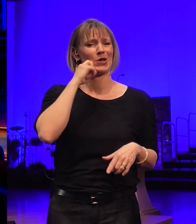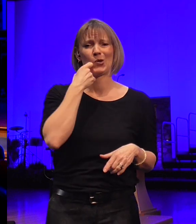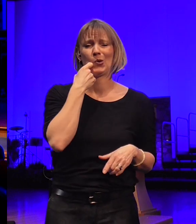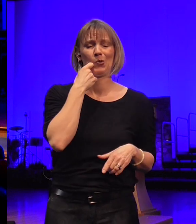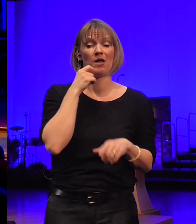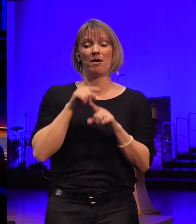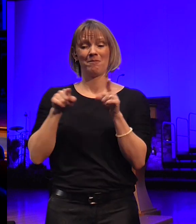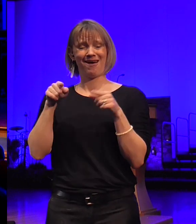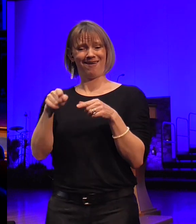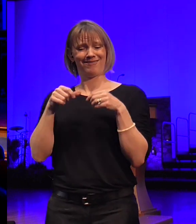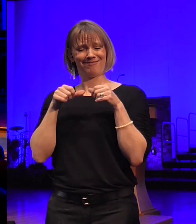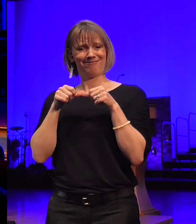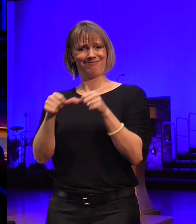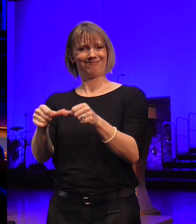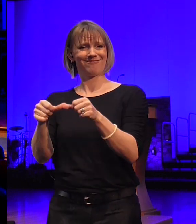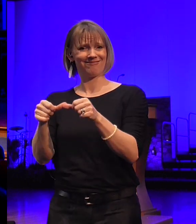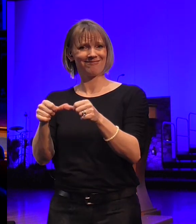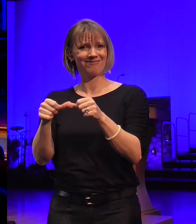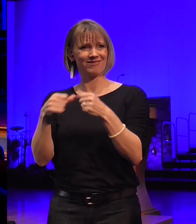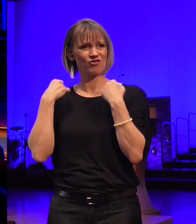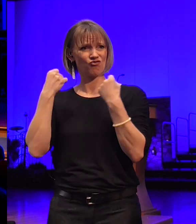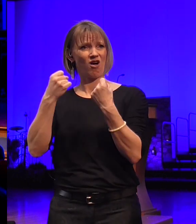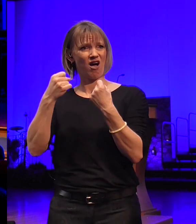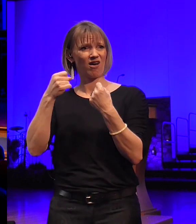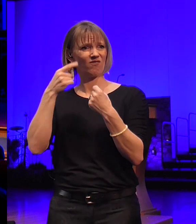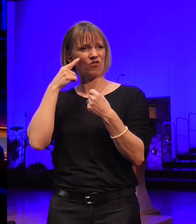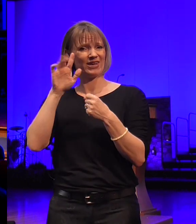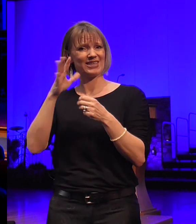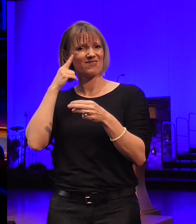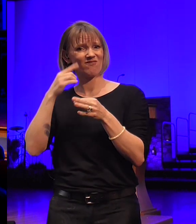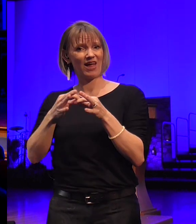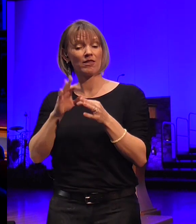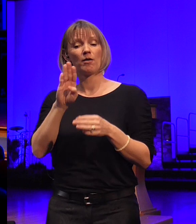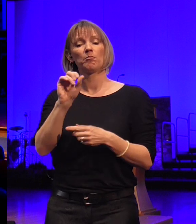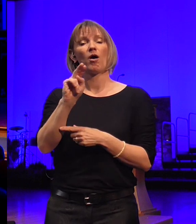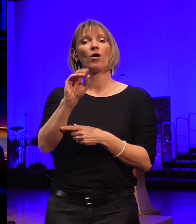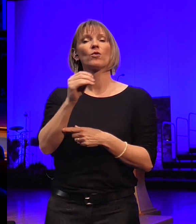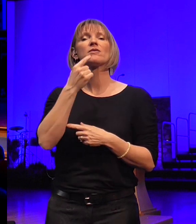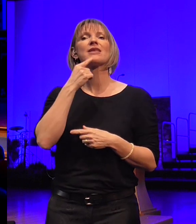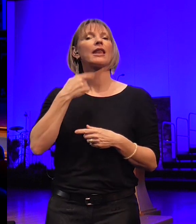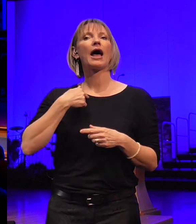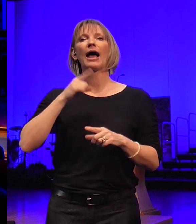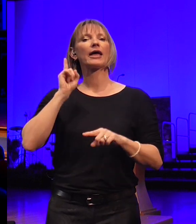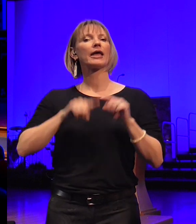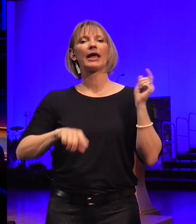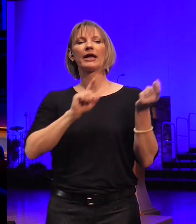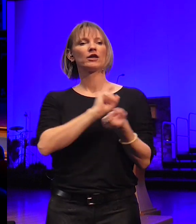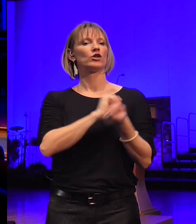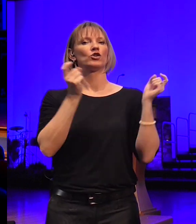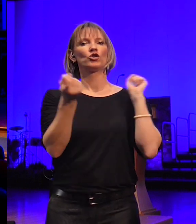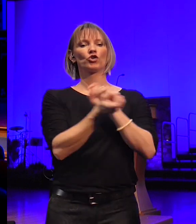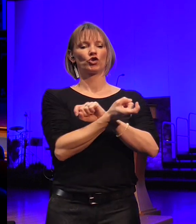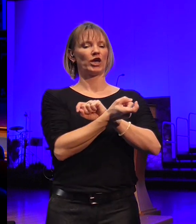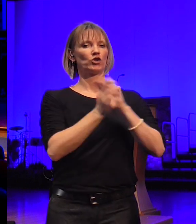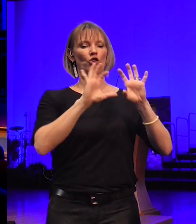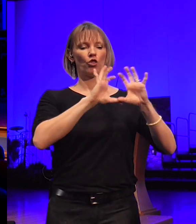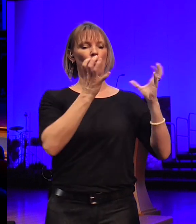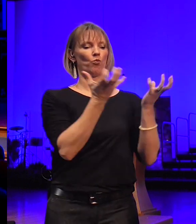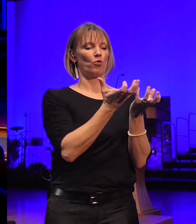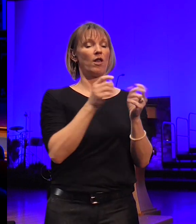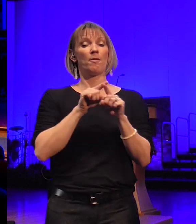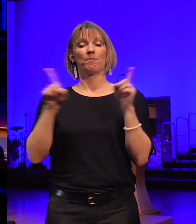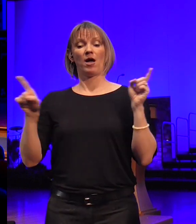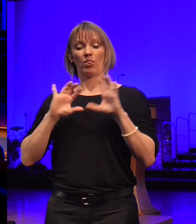held strongly to it. Bono says, I cannot change the world, but I can change the